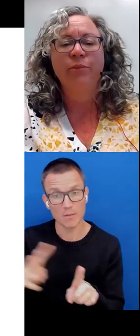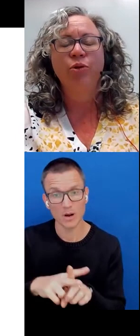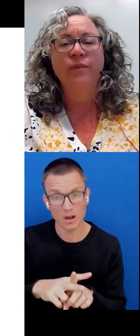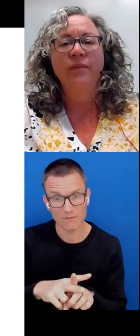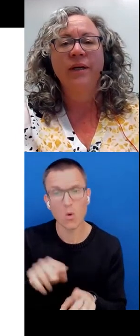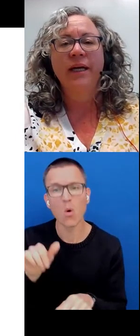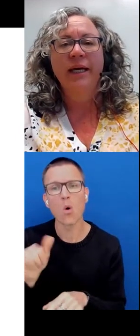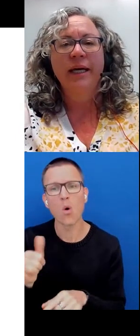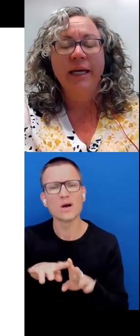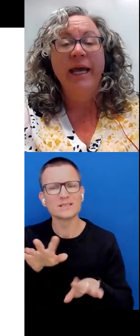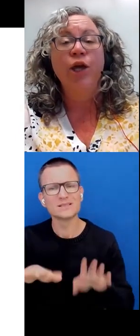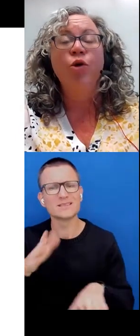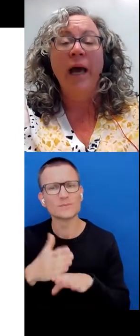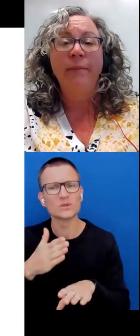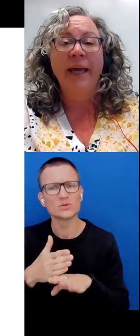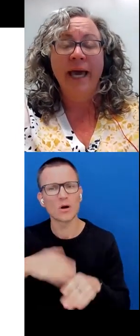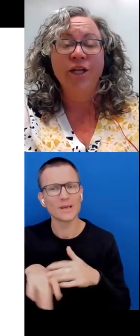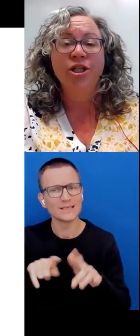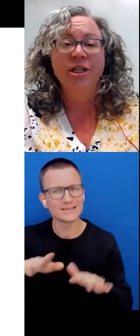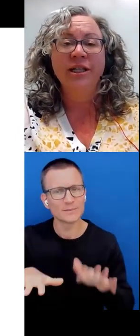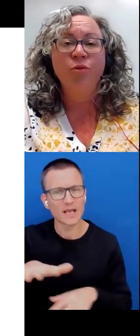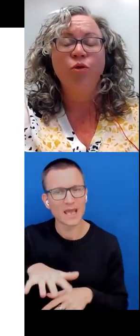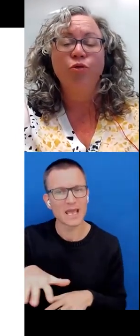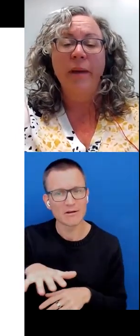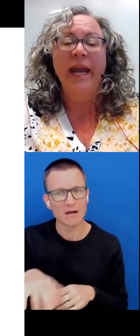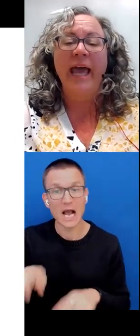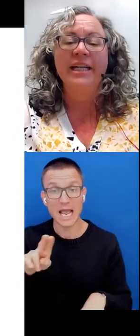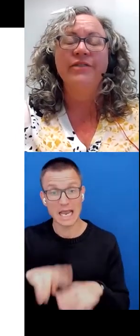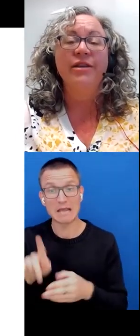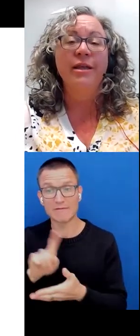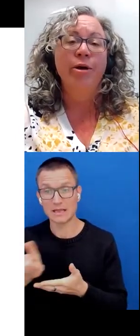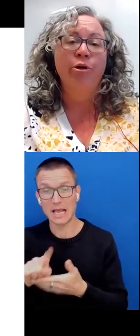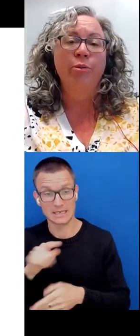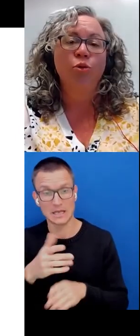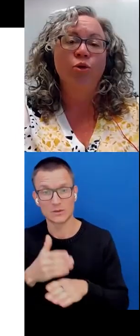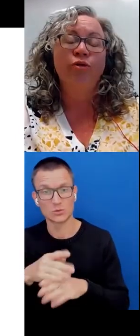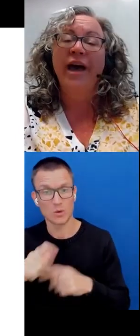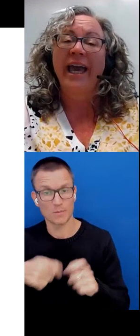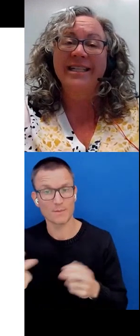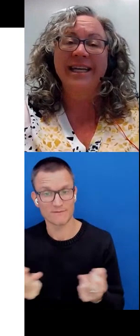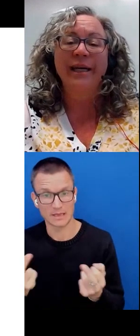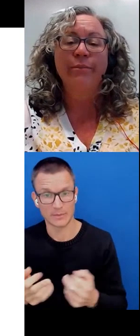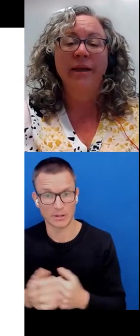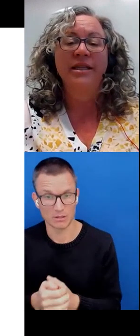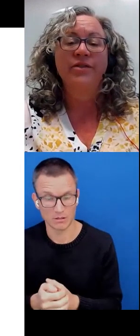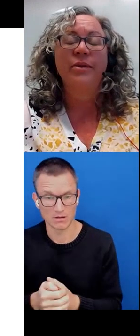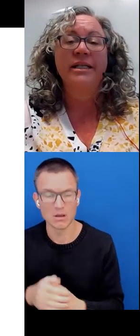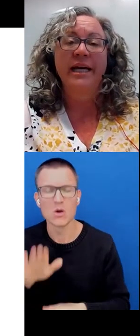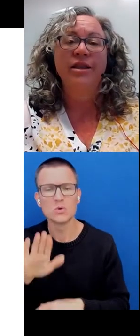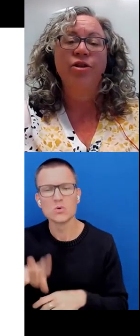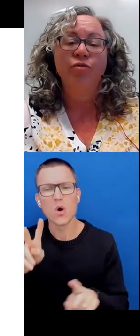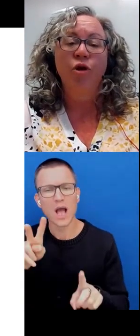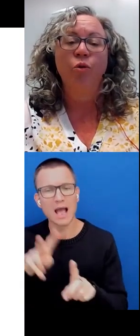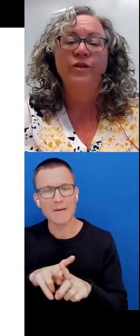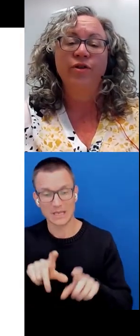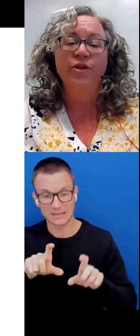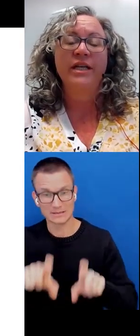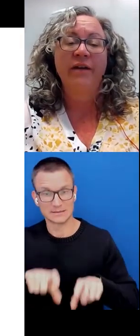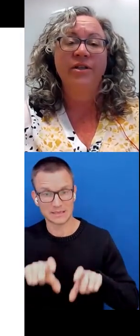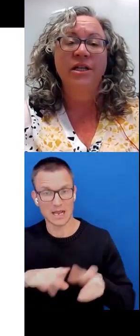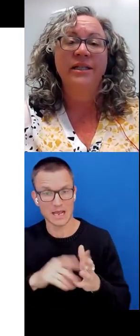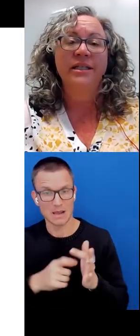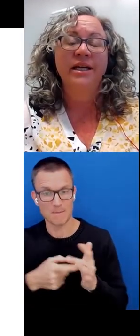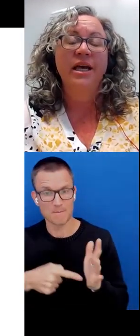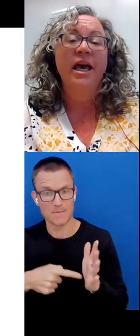becomes available. Now, your application will remain active in the merit pool for 18 months from the date the role was